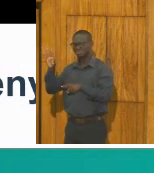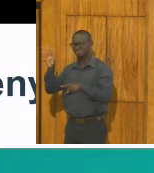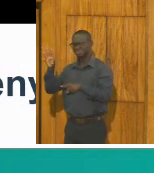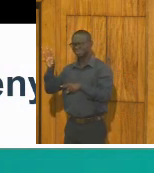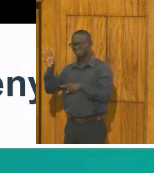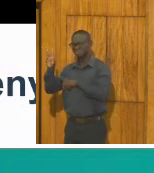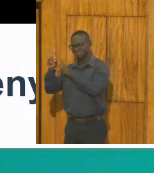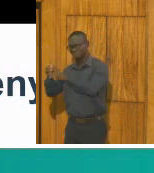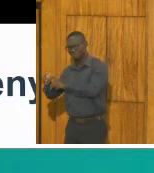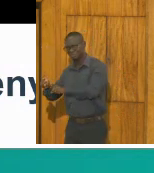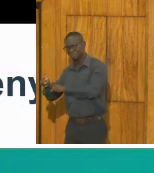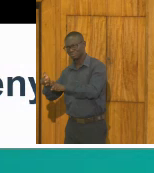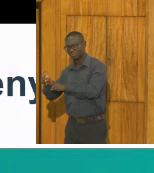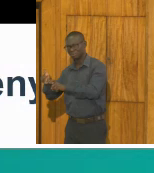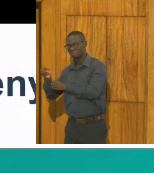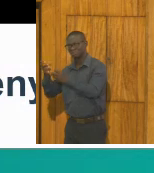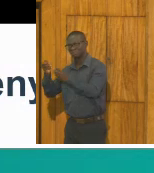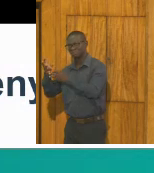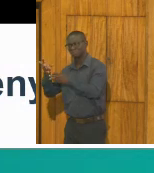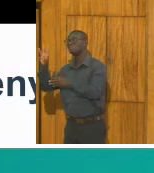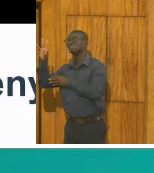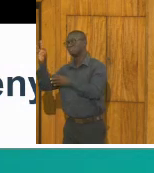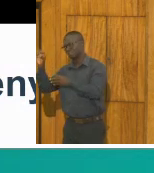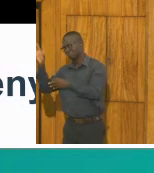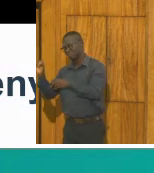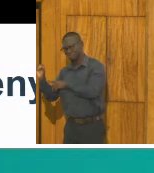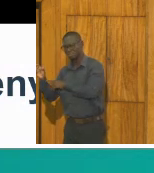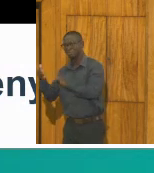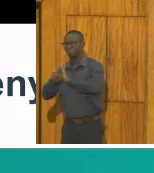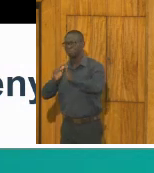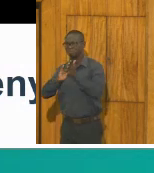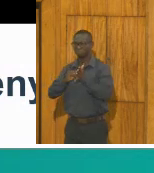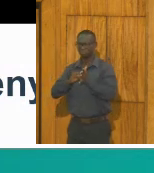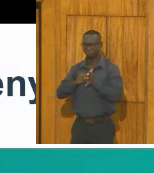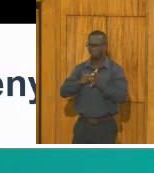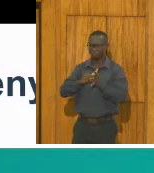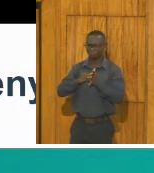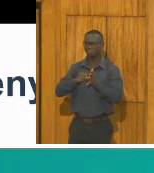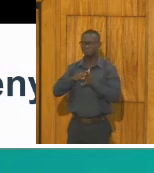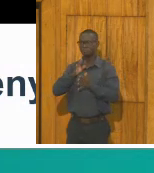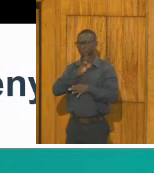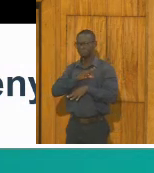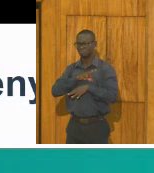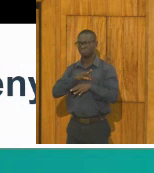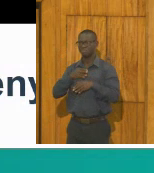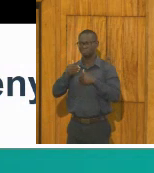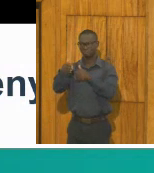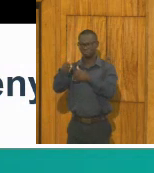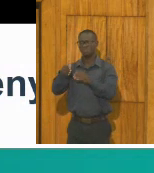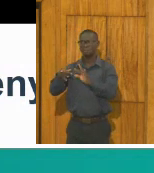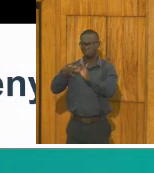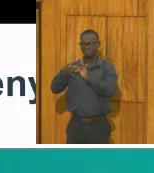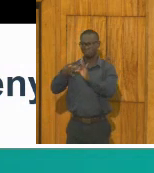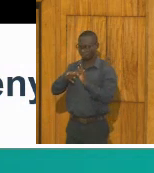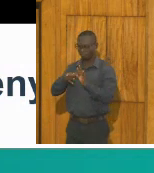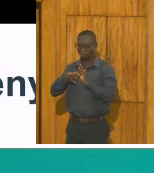testing was 60%. So that means there were very many missed opportunities, and therefore combining